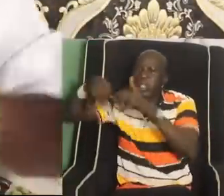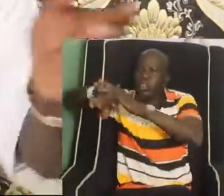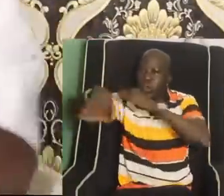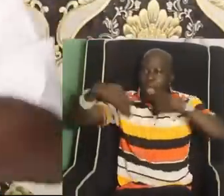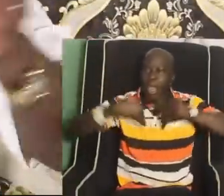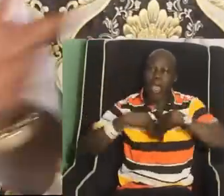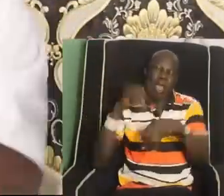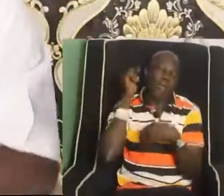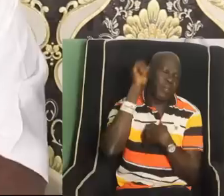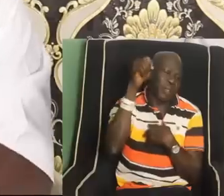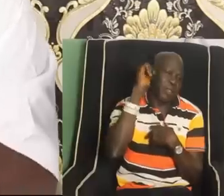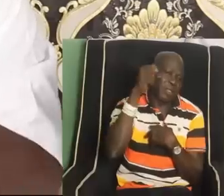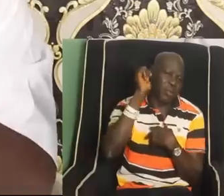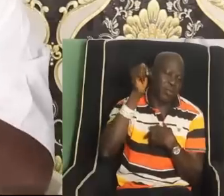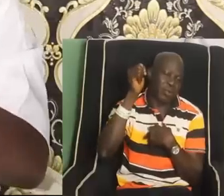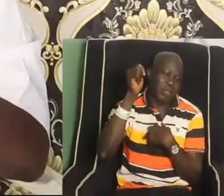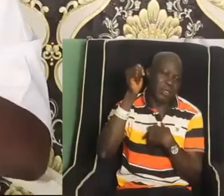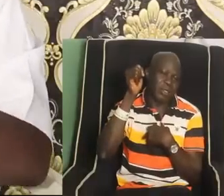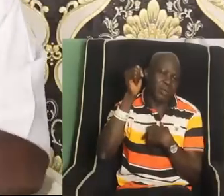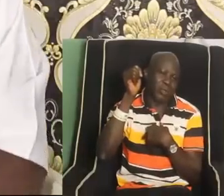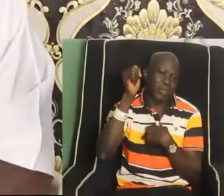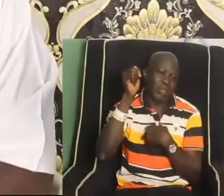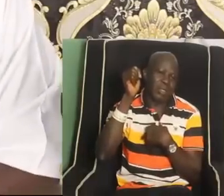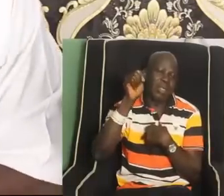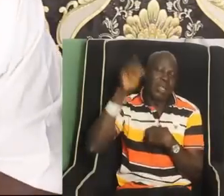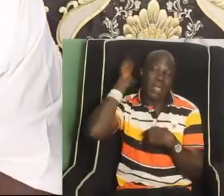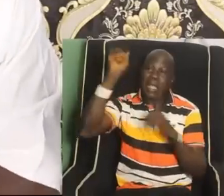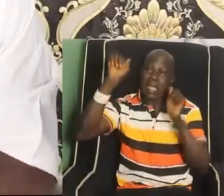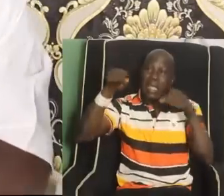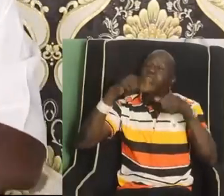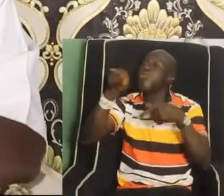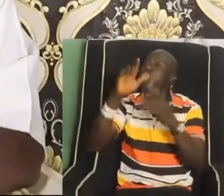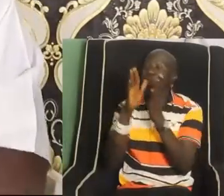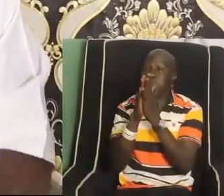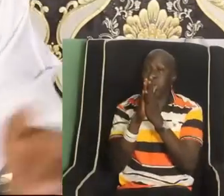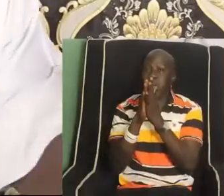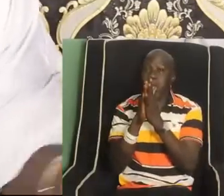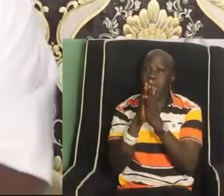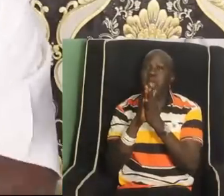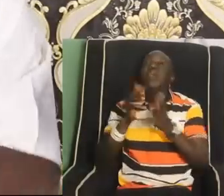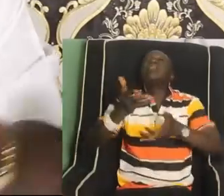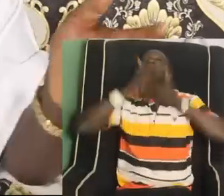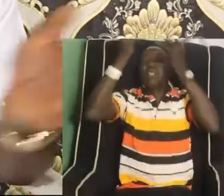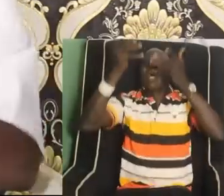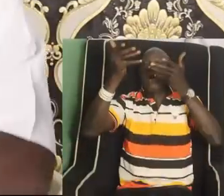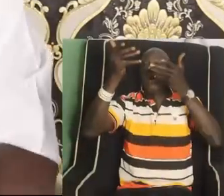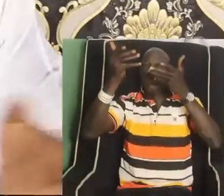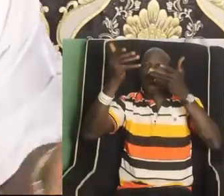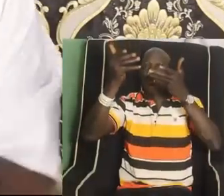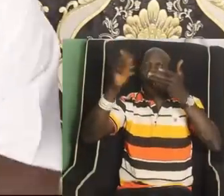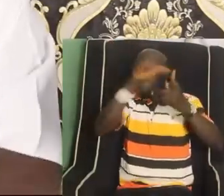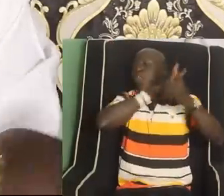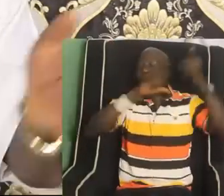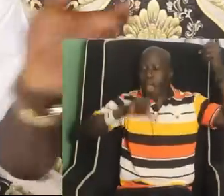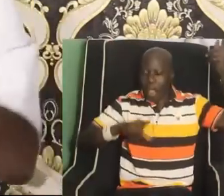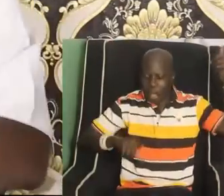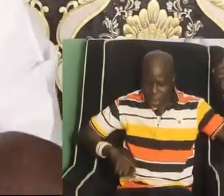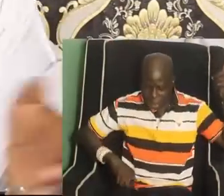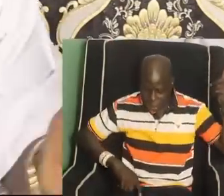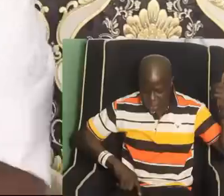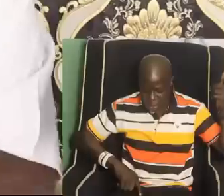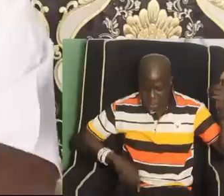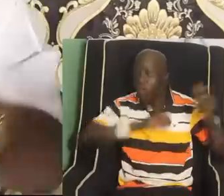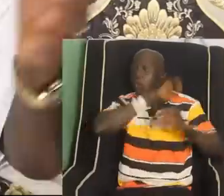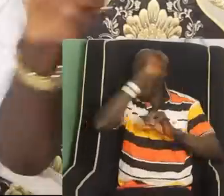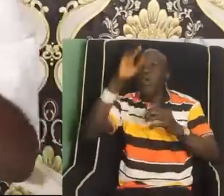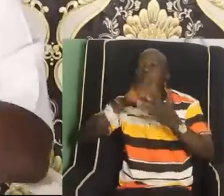ni testimony. Amen. We have testimony. So le gbadura. Can you pray? E pariwo. No one shall. Oluwa o. Oh Lord.